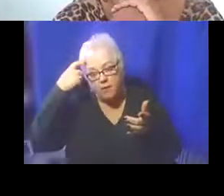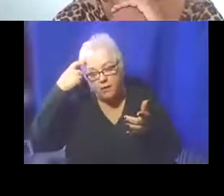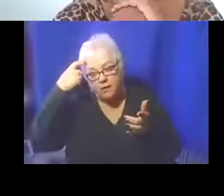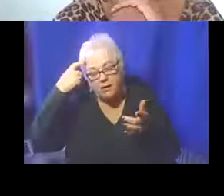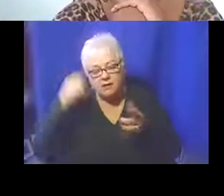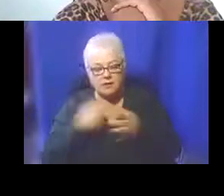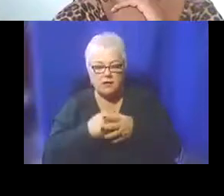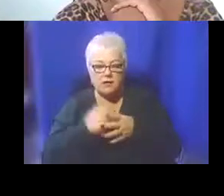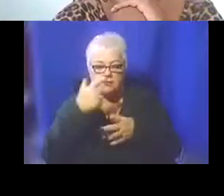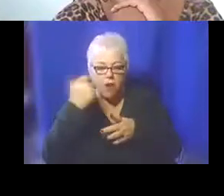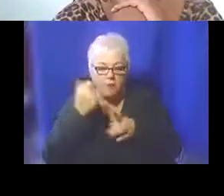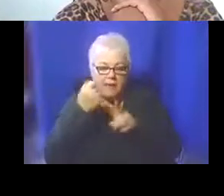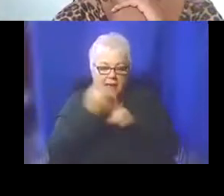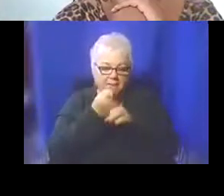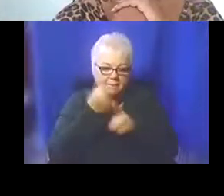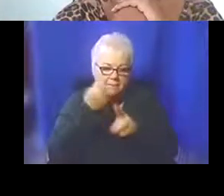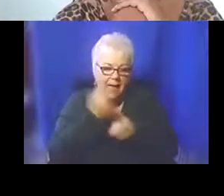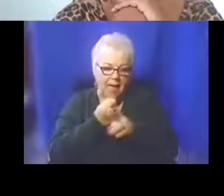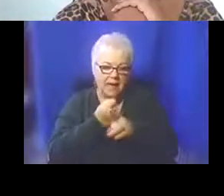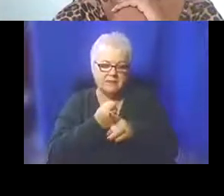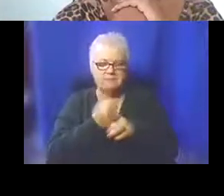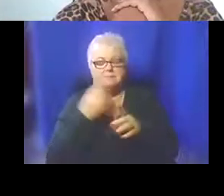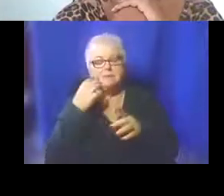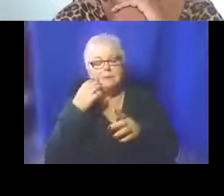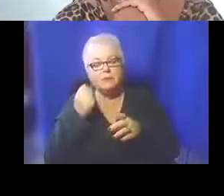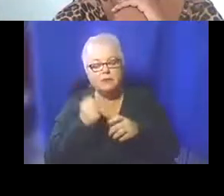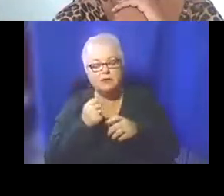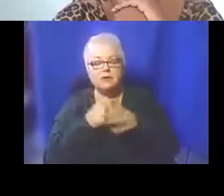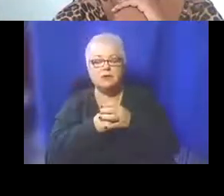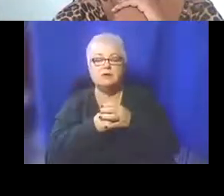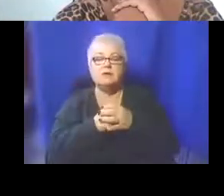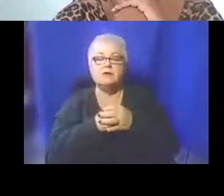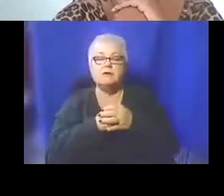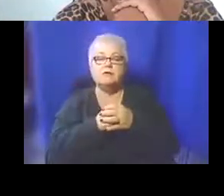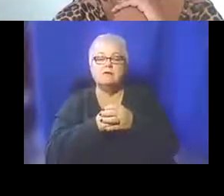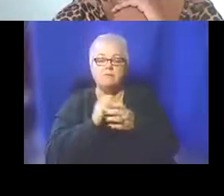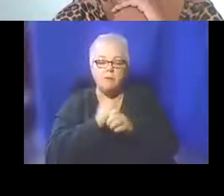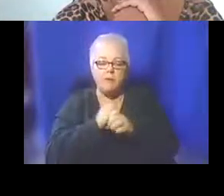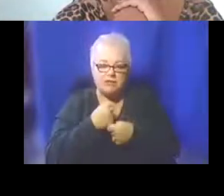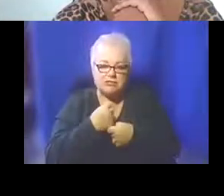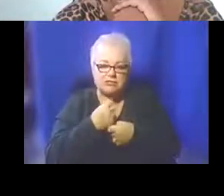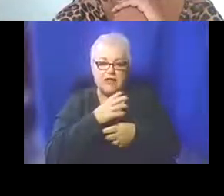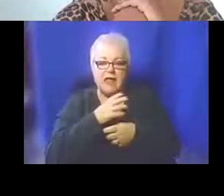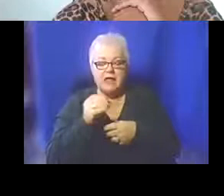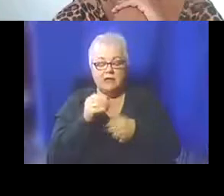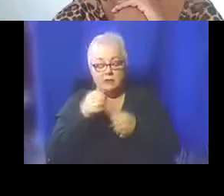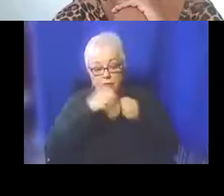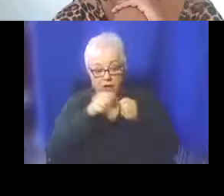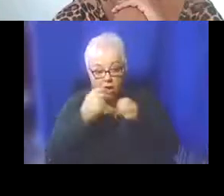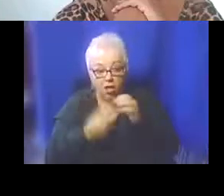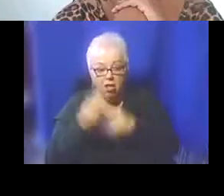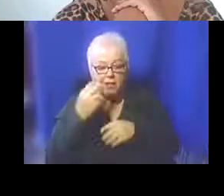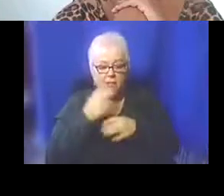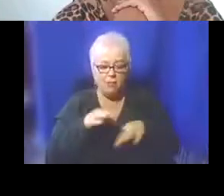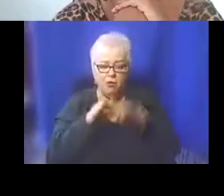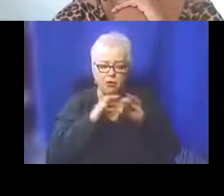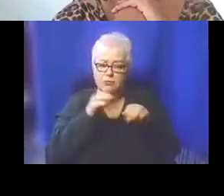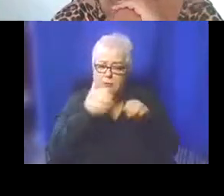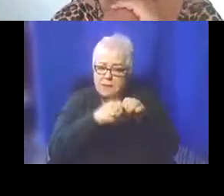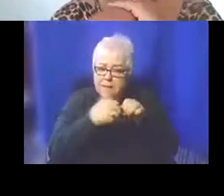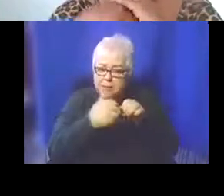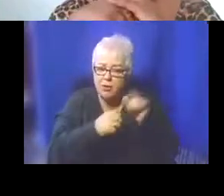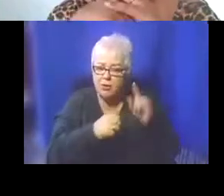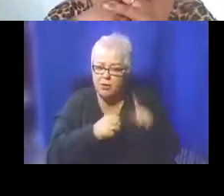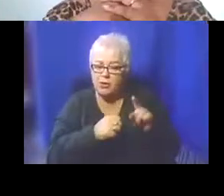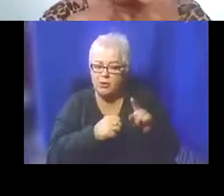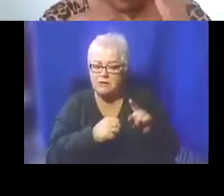trauma impacts memory formation and then memory recall. So I think it's important for law enforcement to keep in mind that when they see that